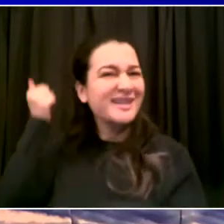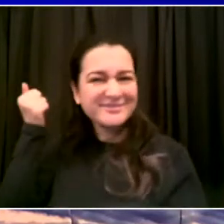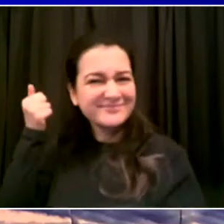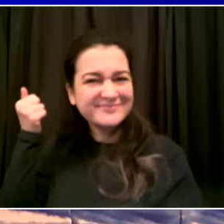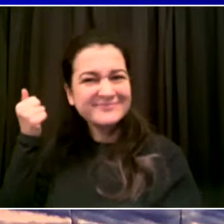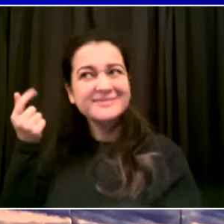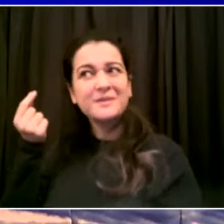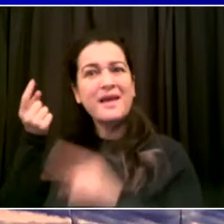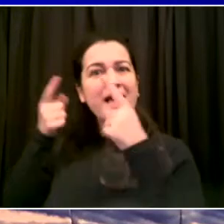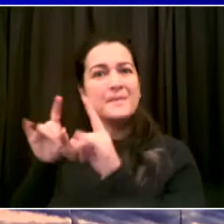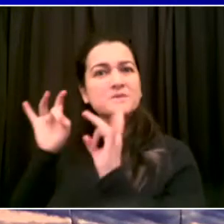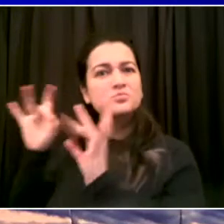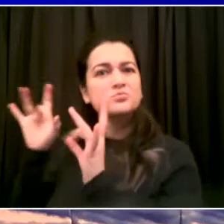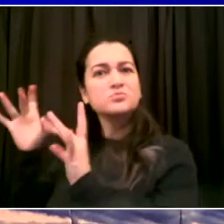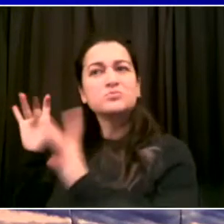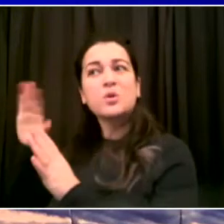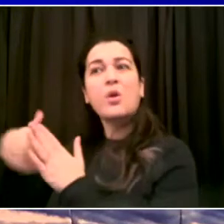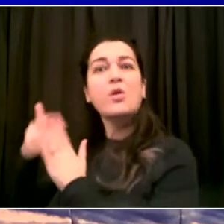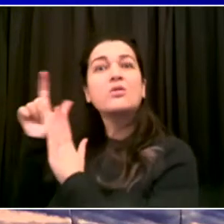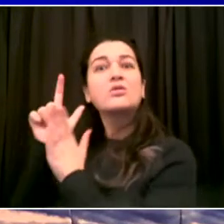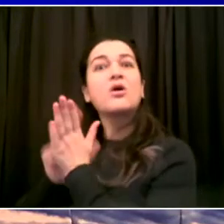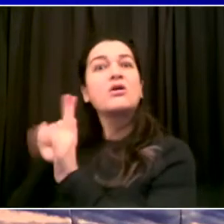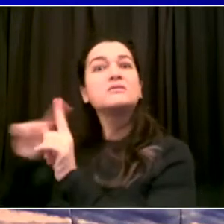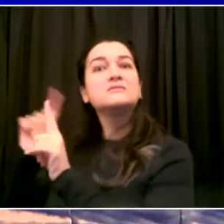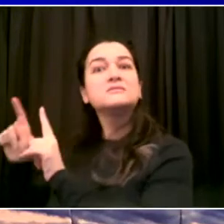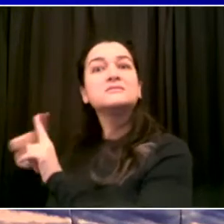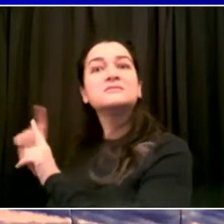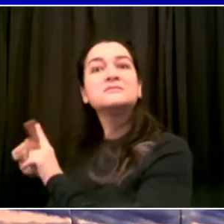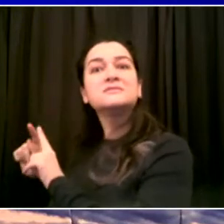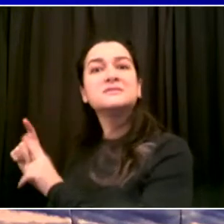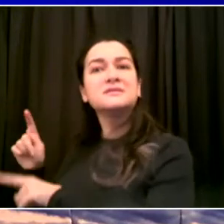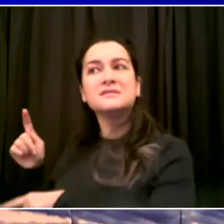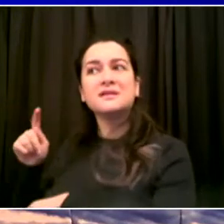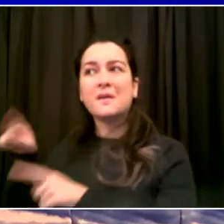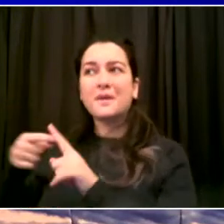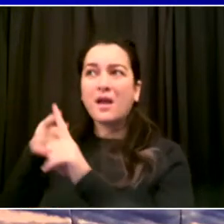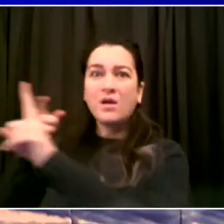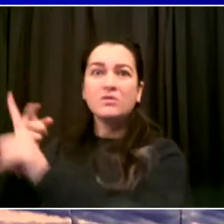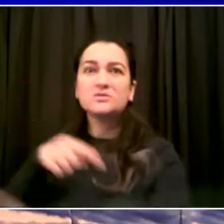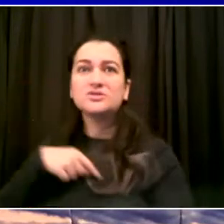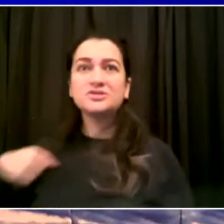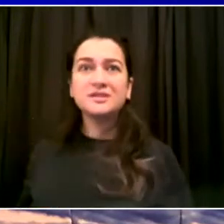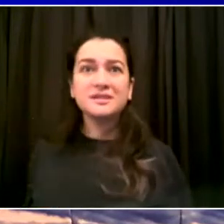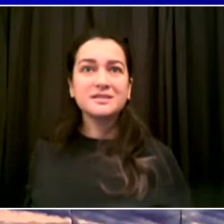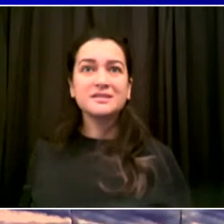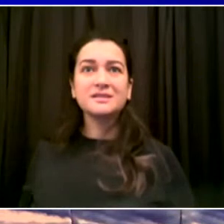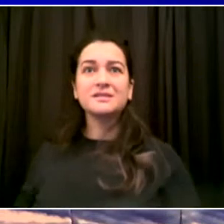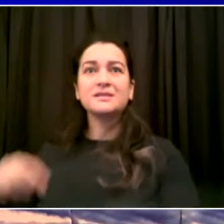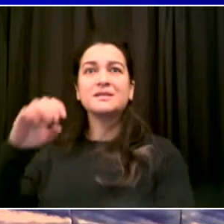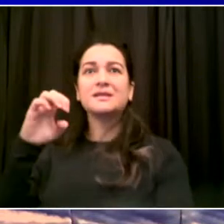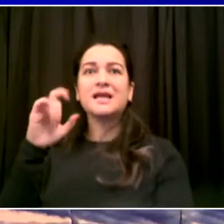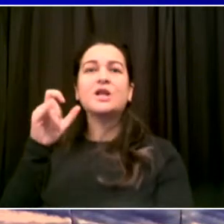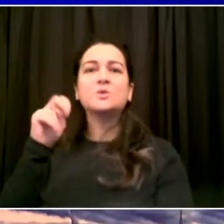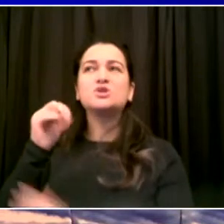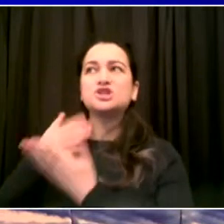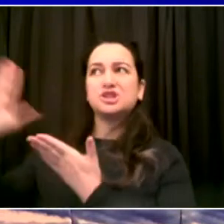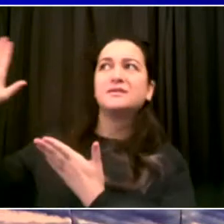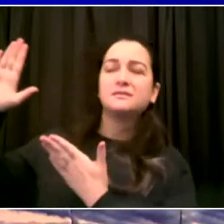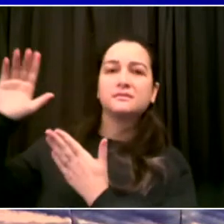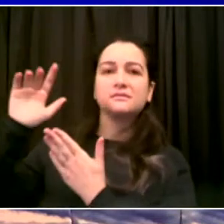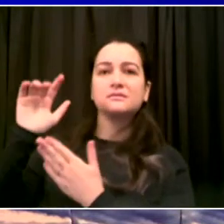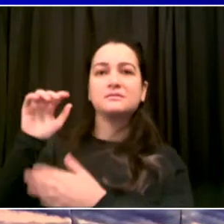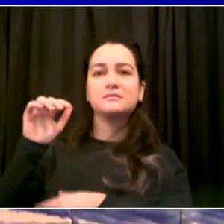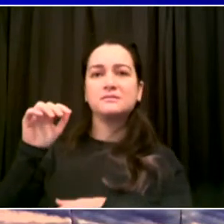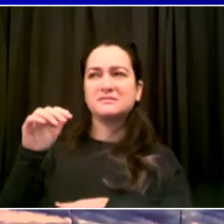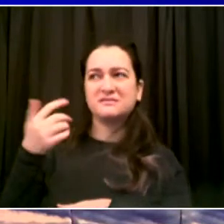was called the Chinese Exclusion Act. How painfully, blatantly racist can it be that something in our history was